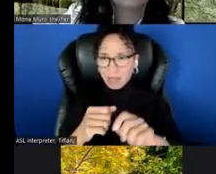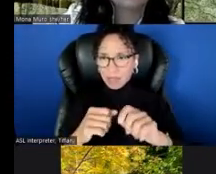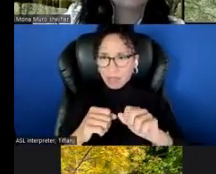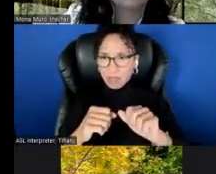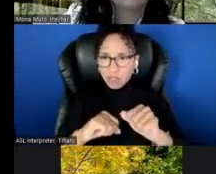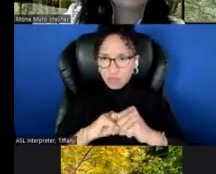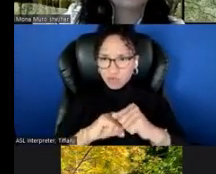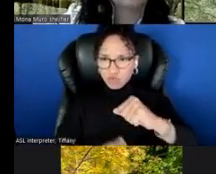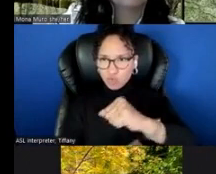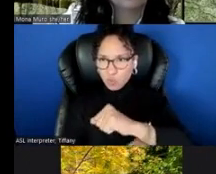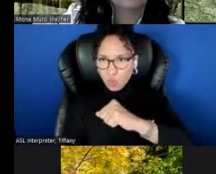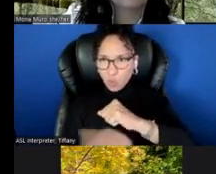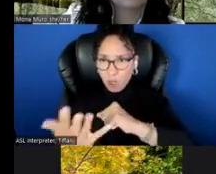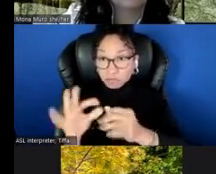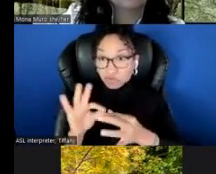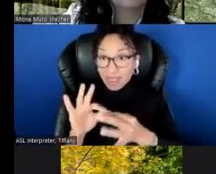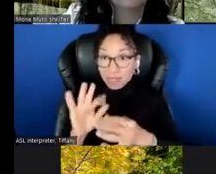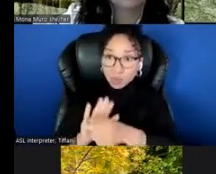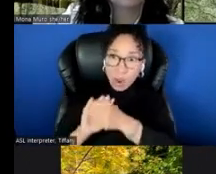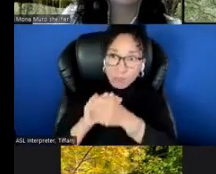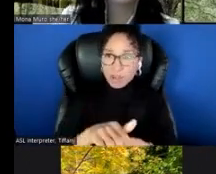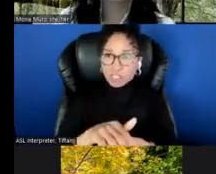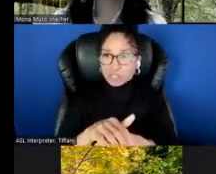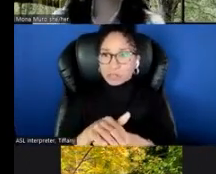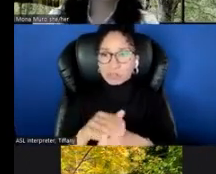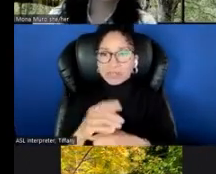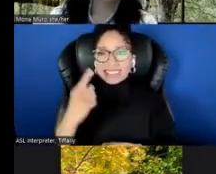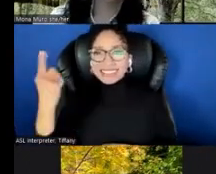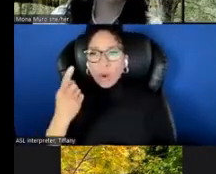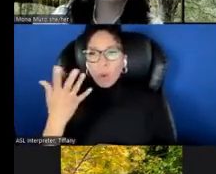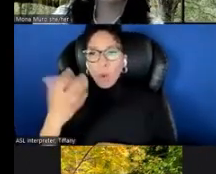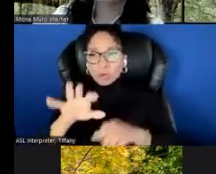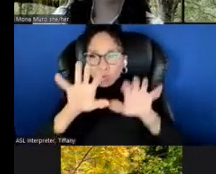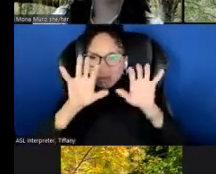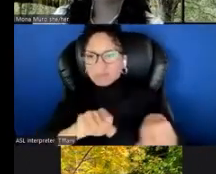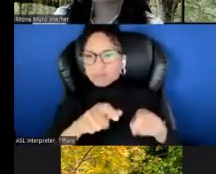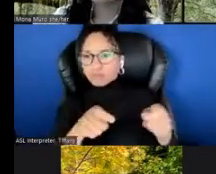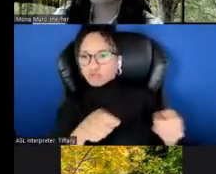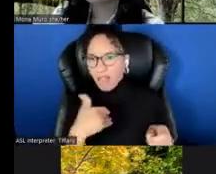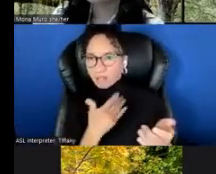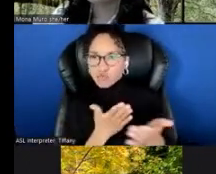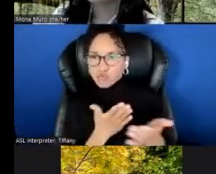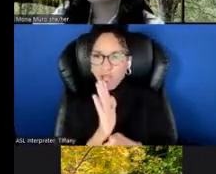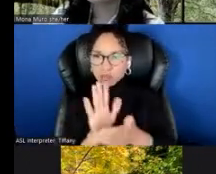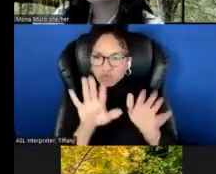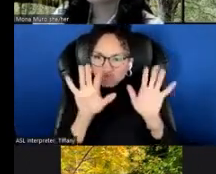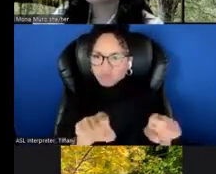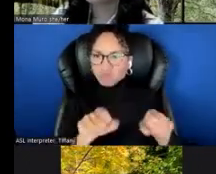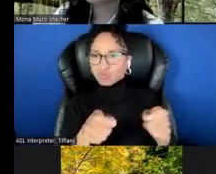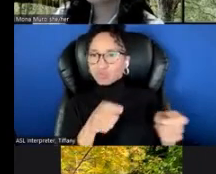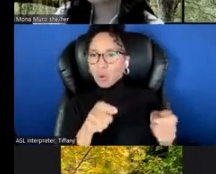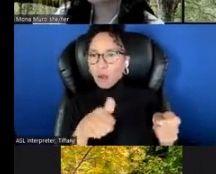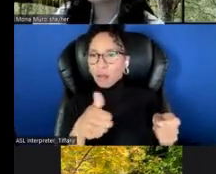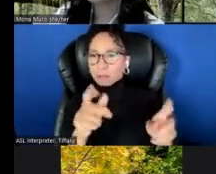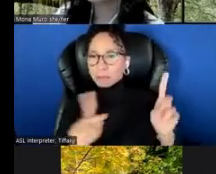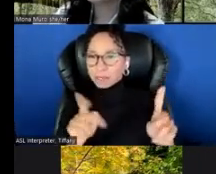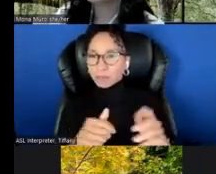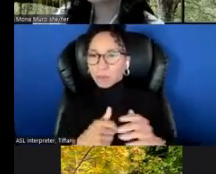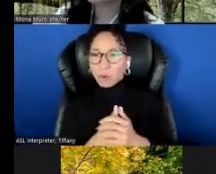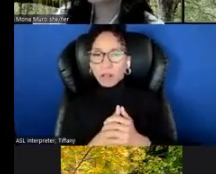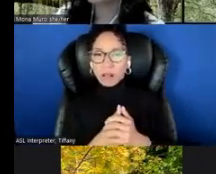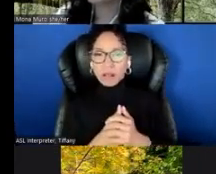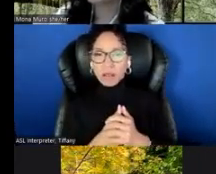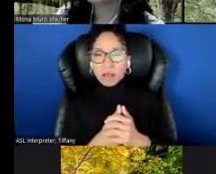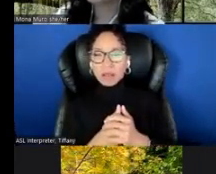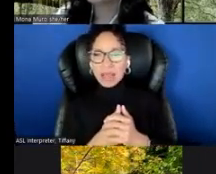kind. The impulse to control others, the feeling that you have the right to control others, the response to being controlled or hurt in some